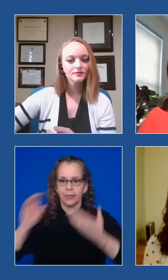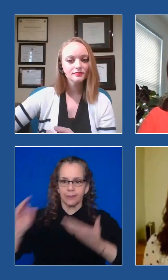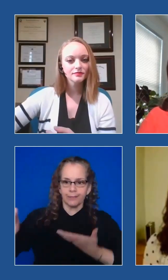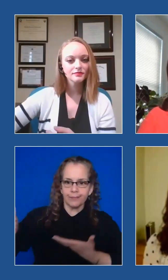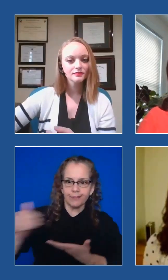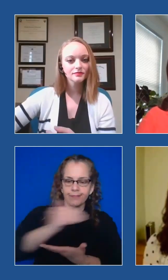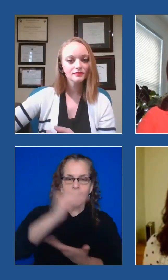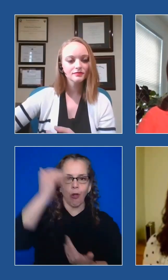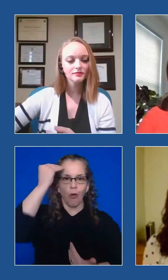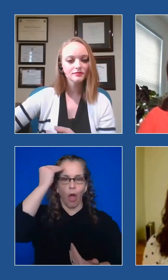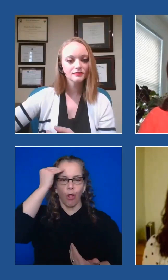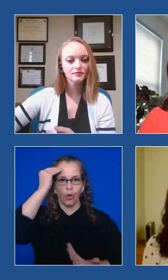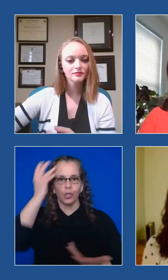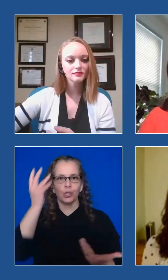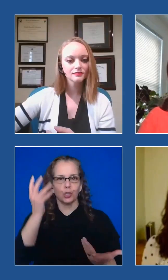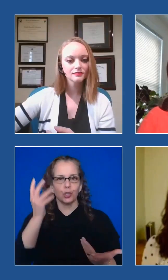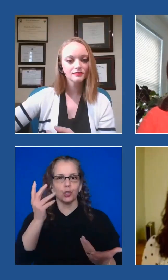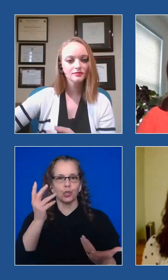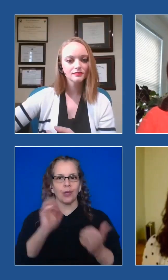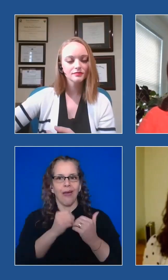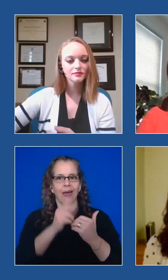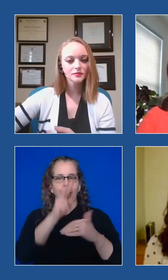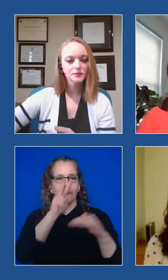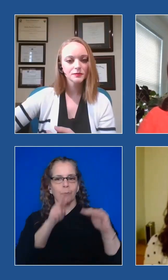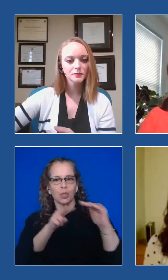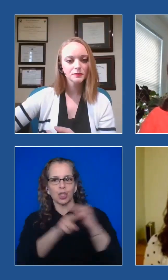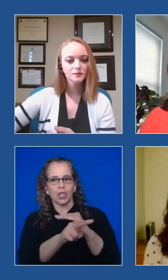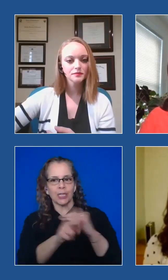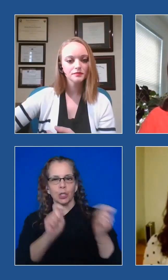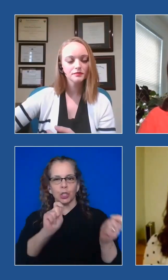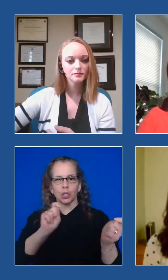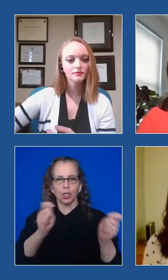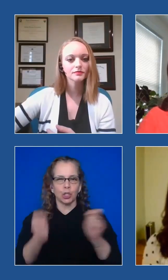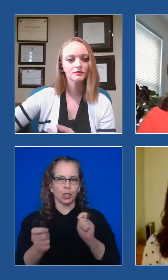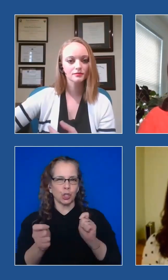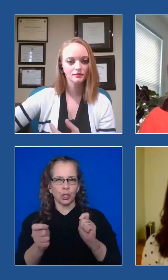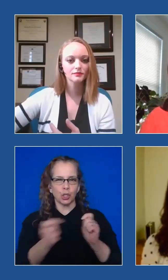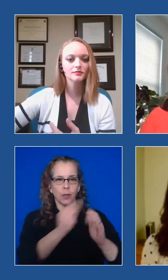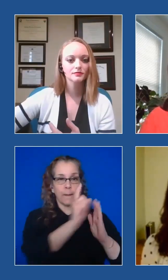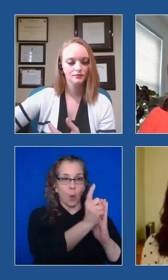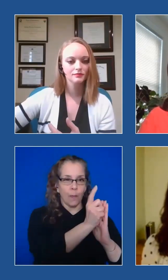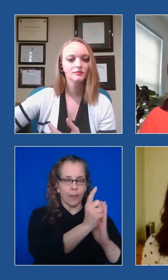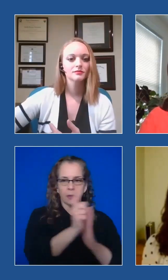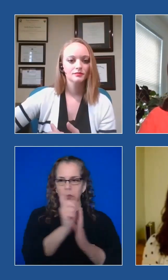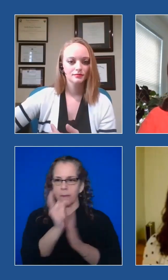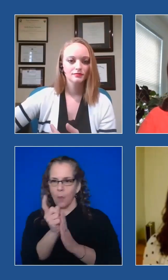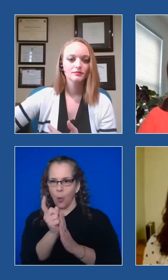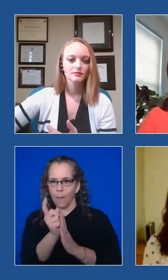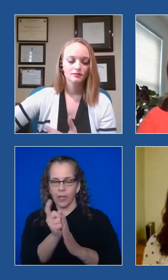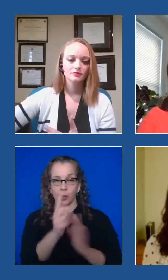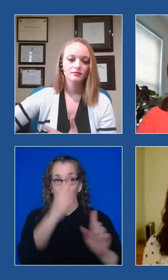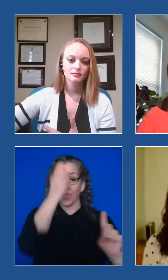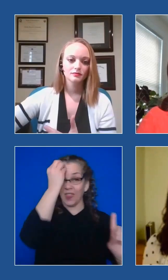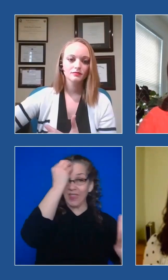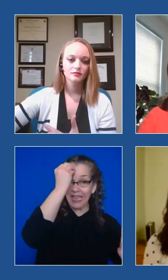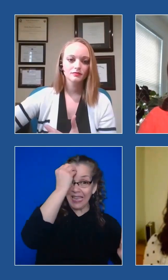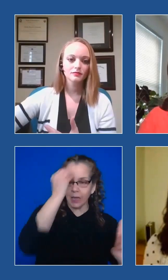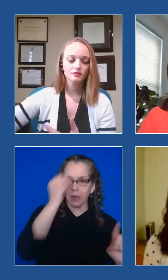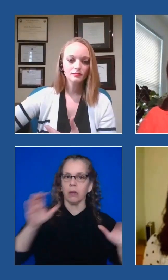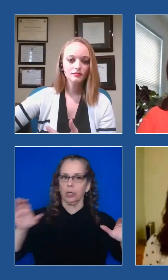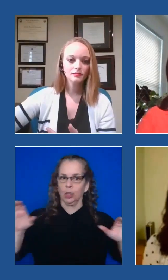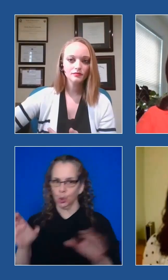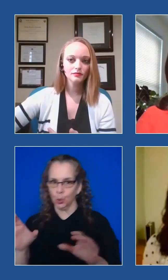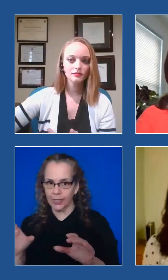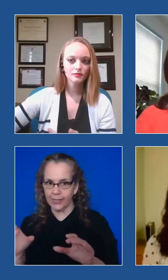really does predict the shift from one moment to the next, from thinking about it to acting on it. And how